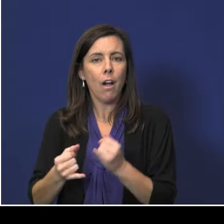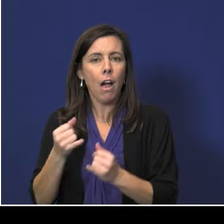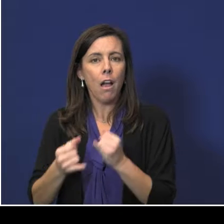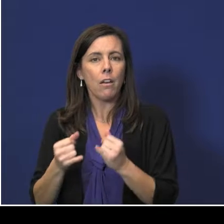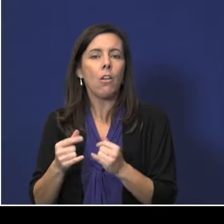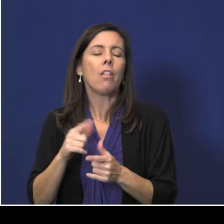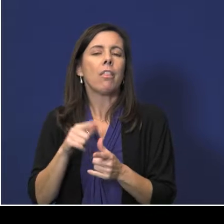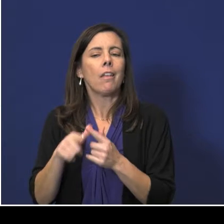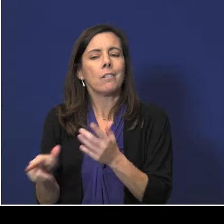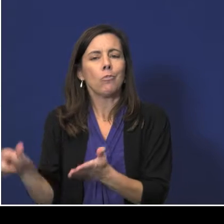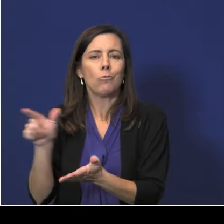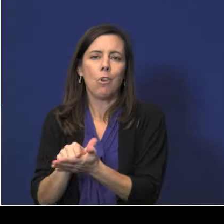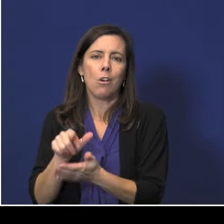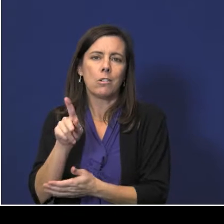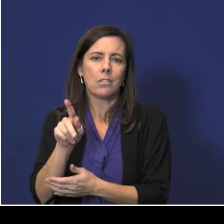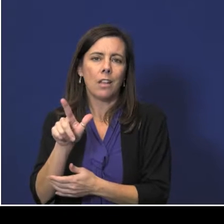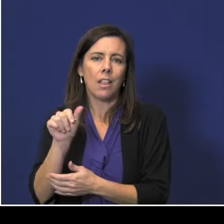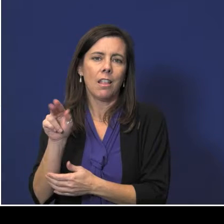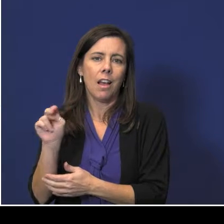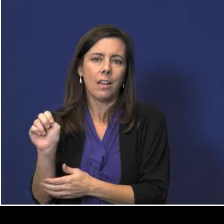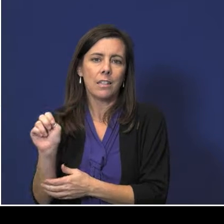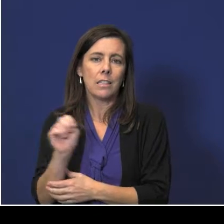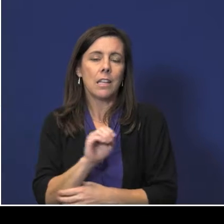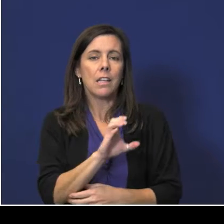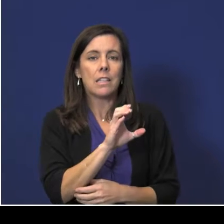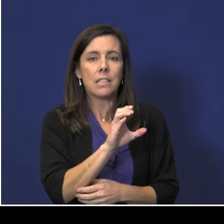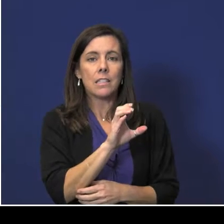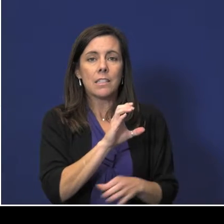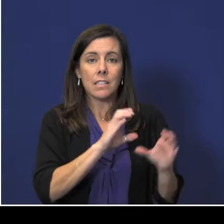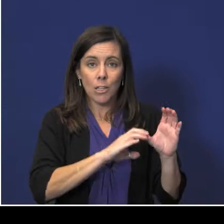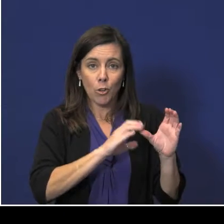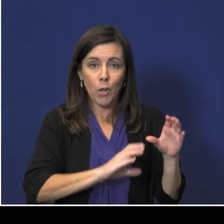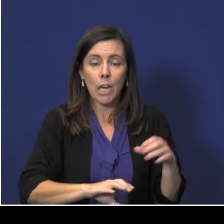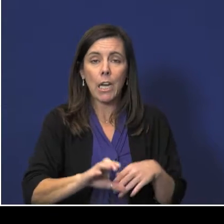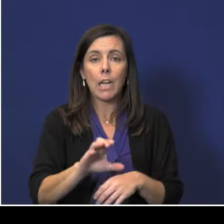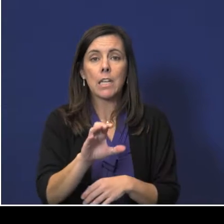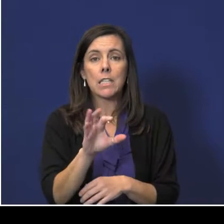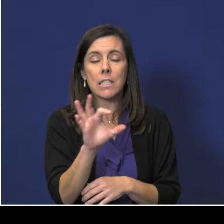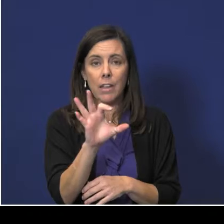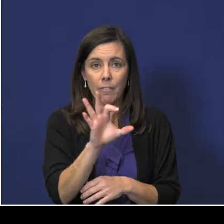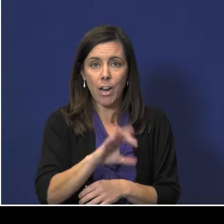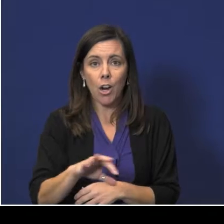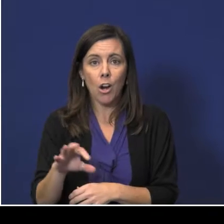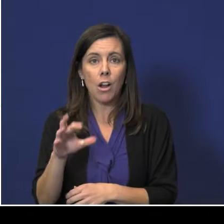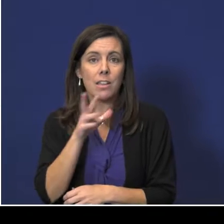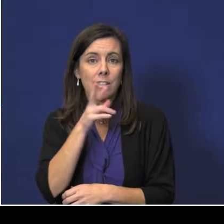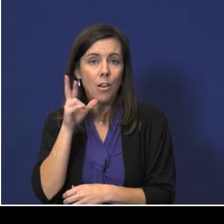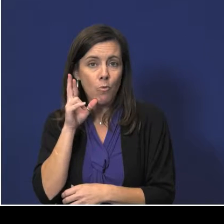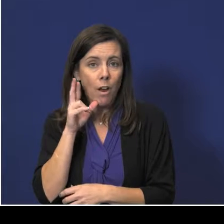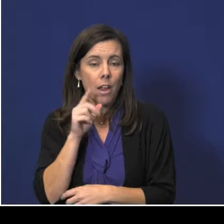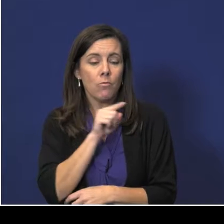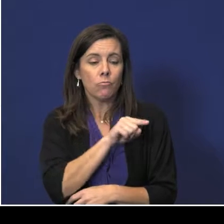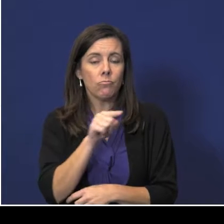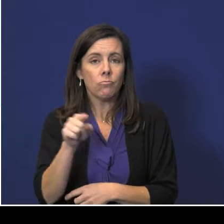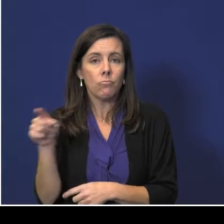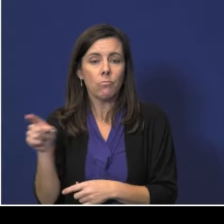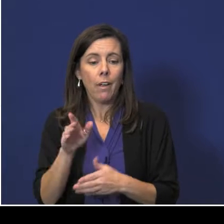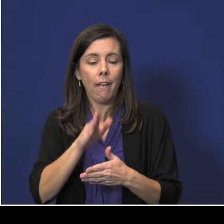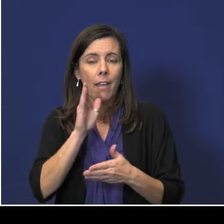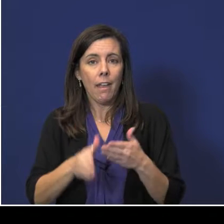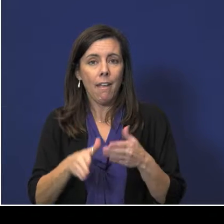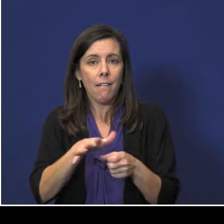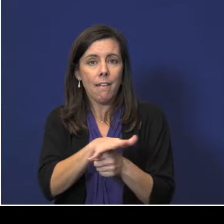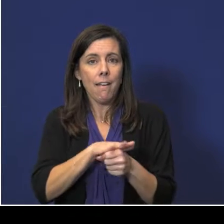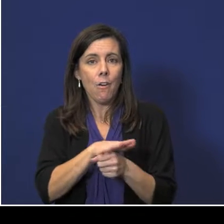High School, while Cypress Creek, Cy Fair, and Cy Ranch High Schools concluded their seasons as area